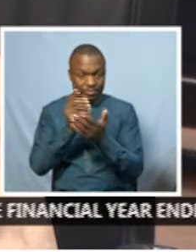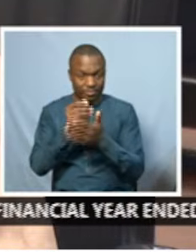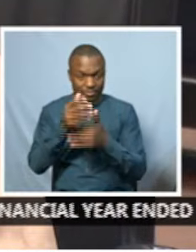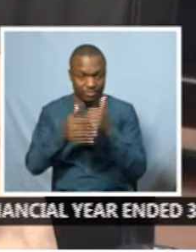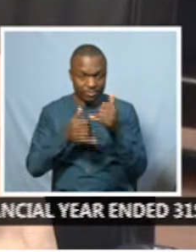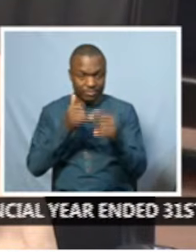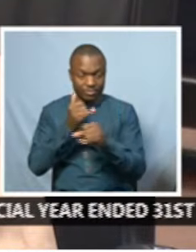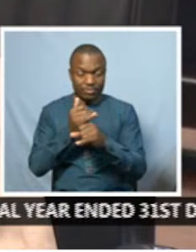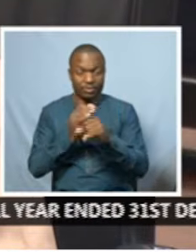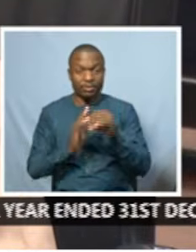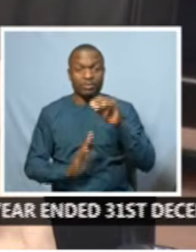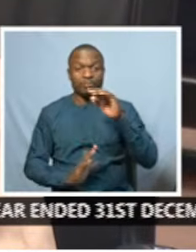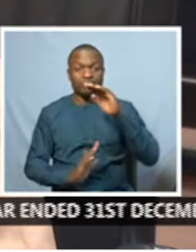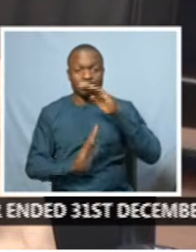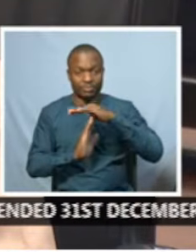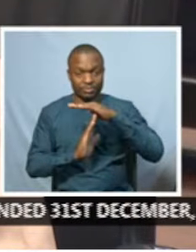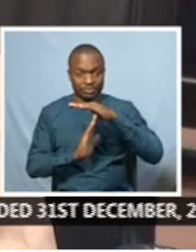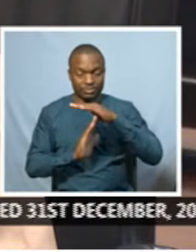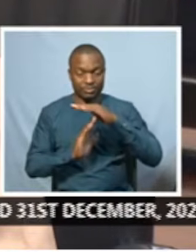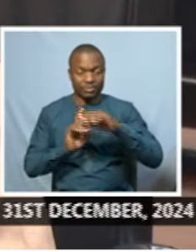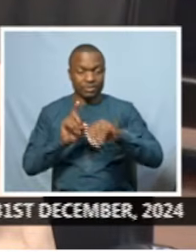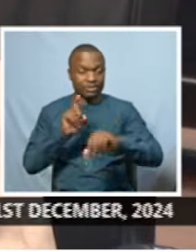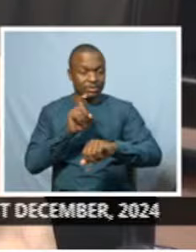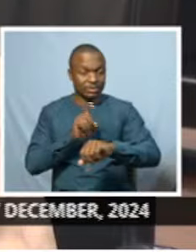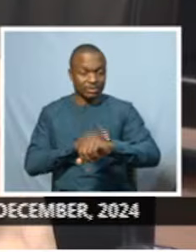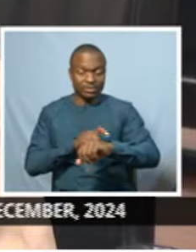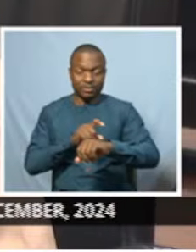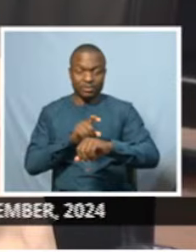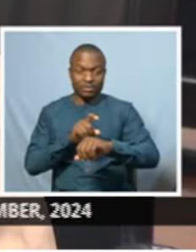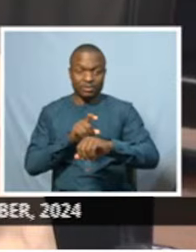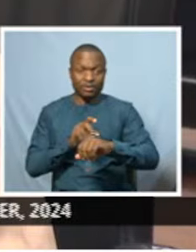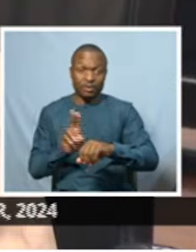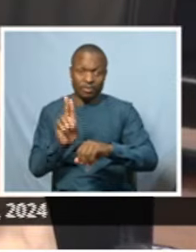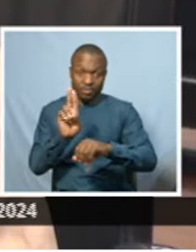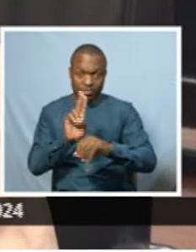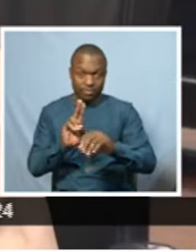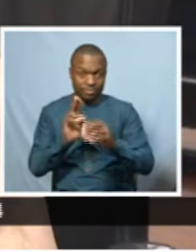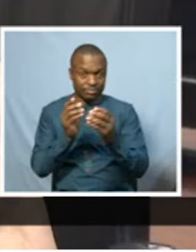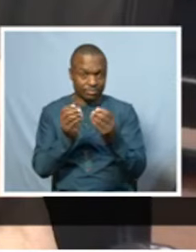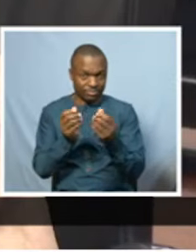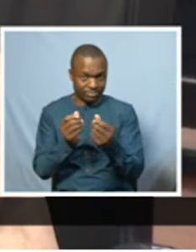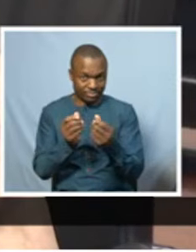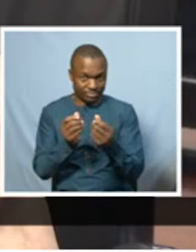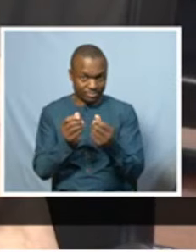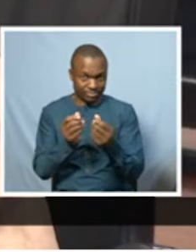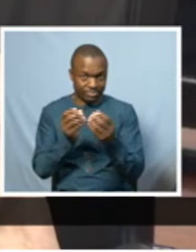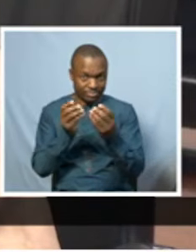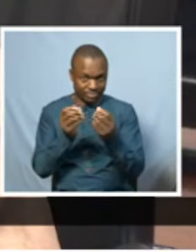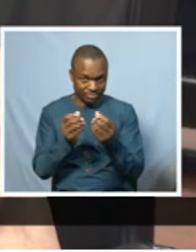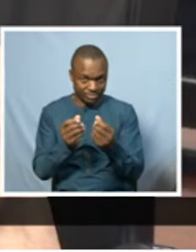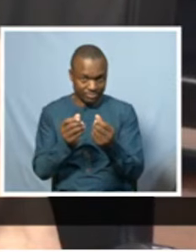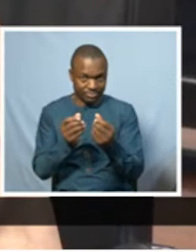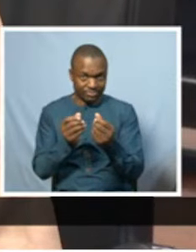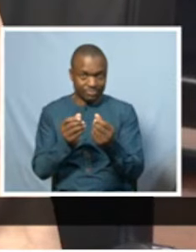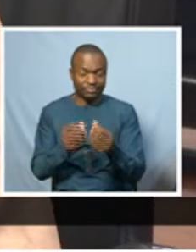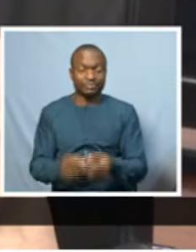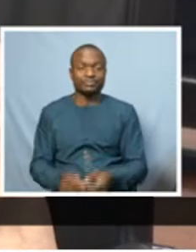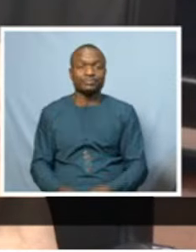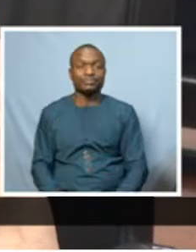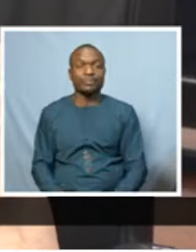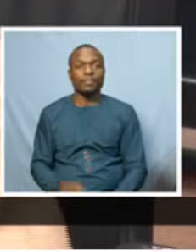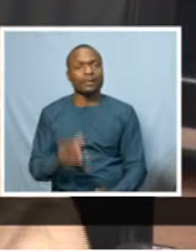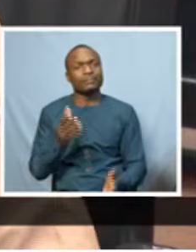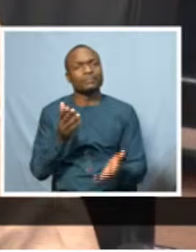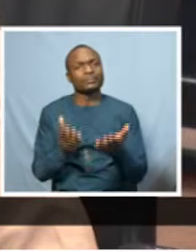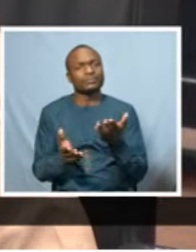limited the available time for full utilization of the funds. So maybe